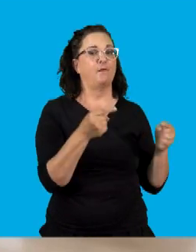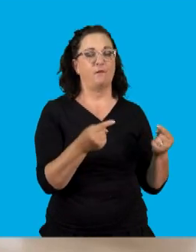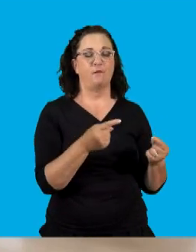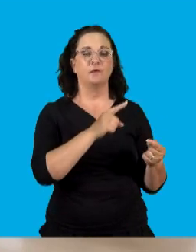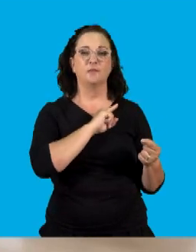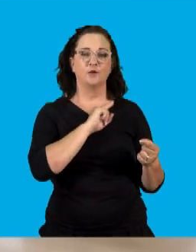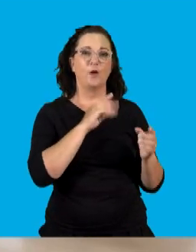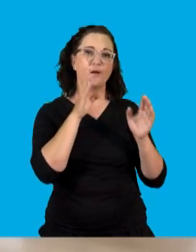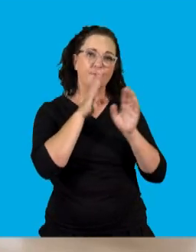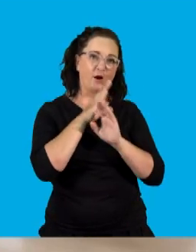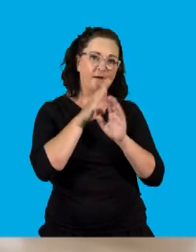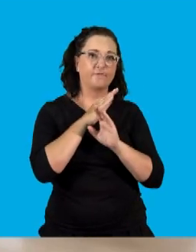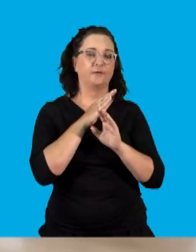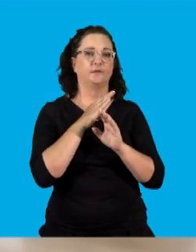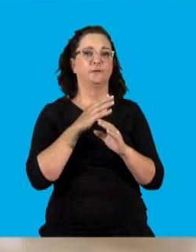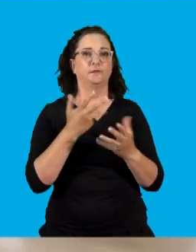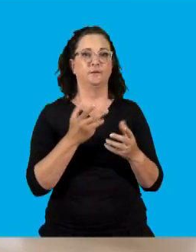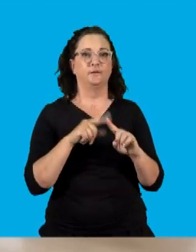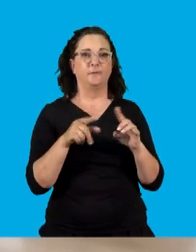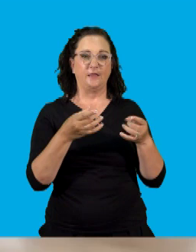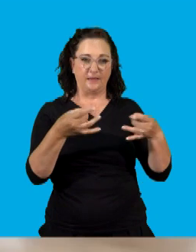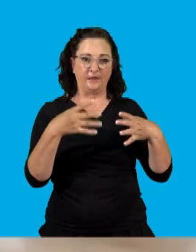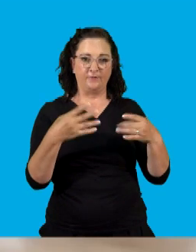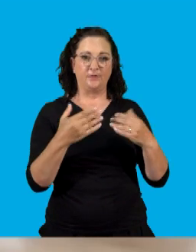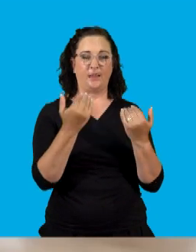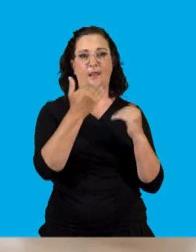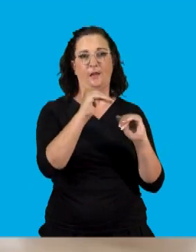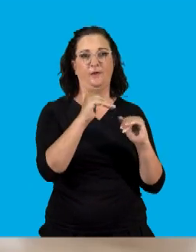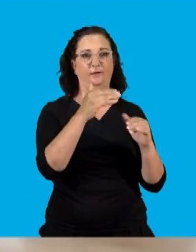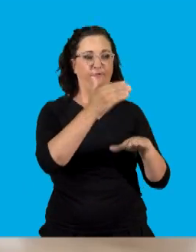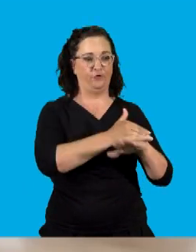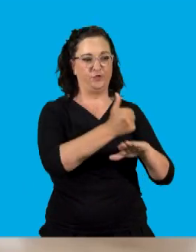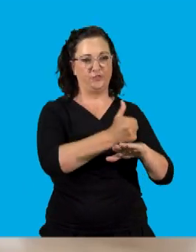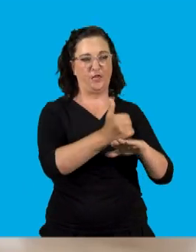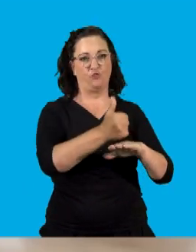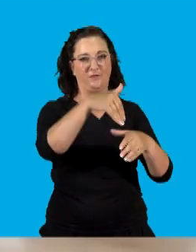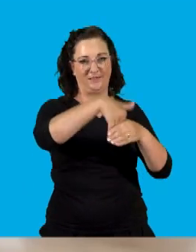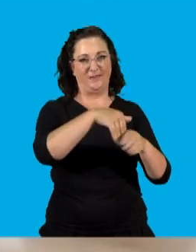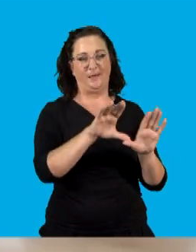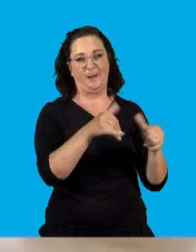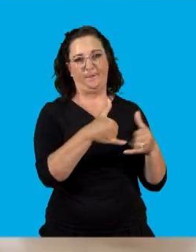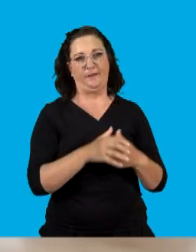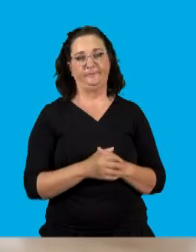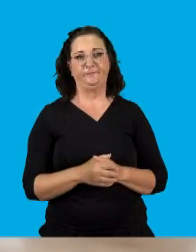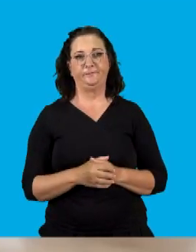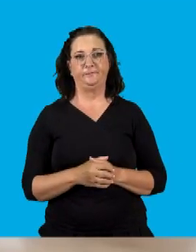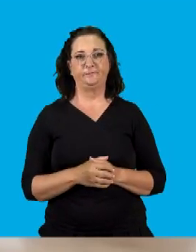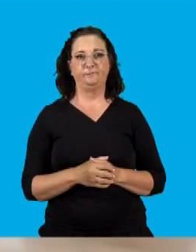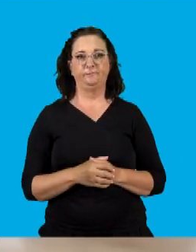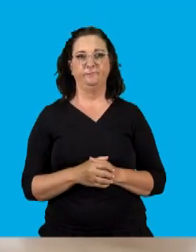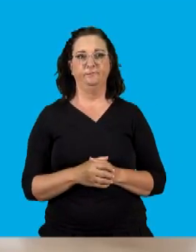we call a private company. But information, it's only limited to the shareholders of the company.